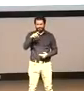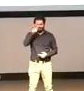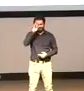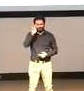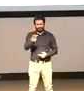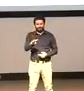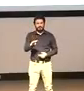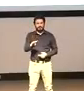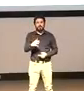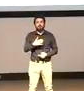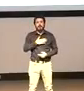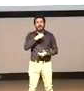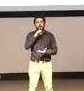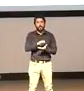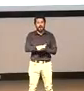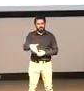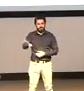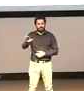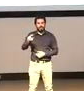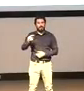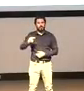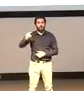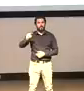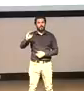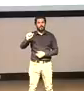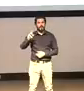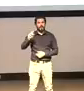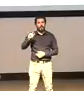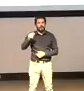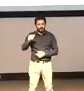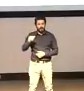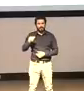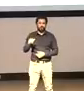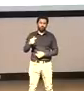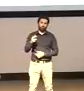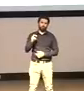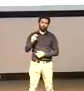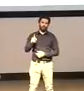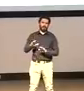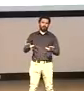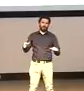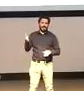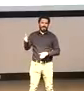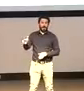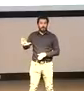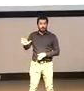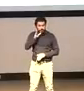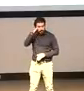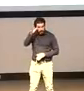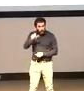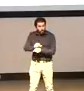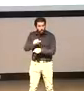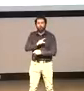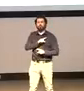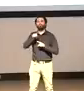My wife had been in North Carolina. We have grandchildren there that their parents both work, and she was providing care for them. And I hadn't seen